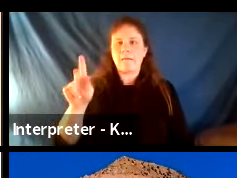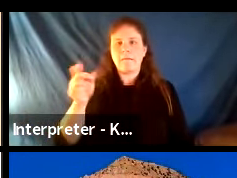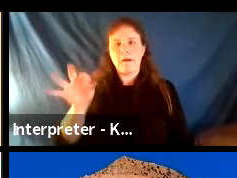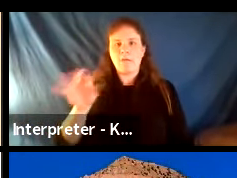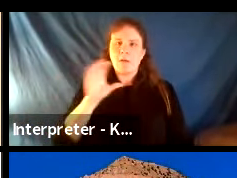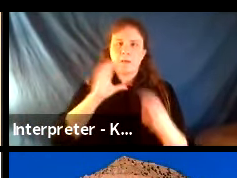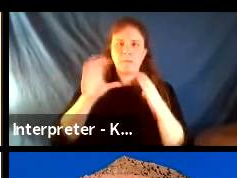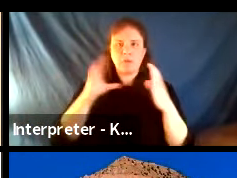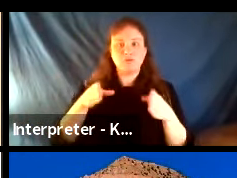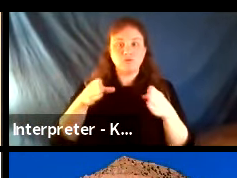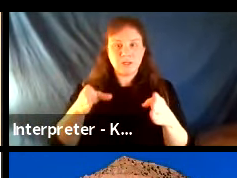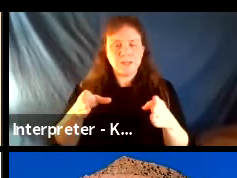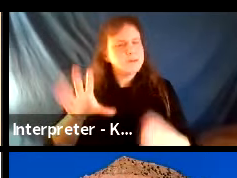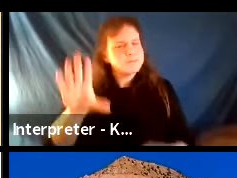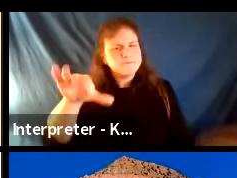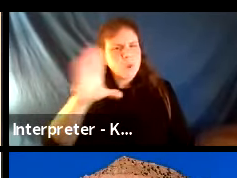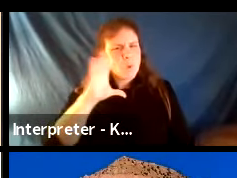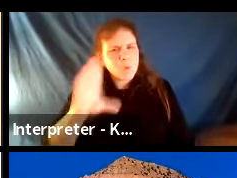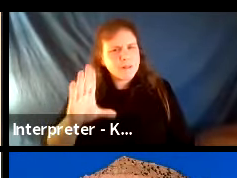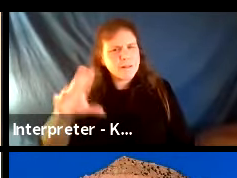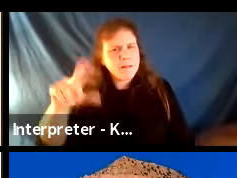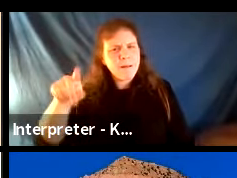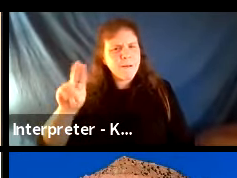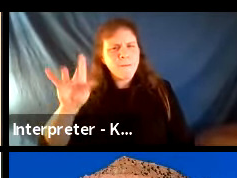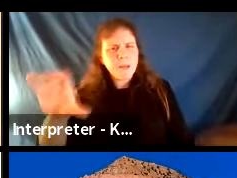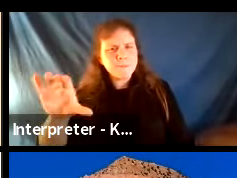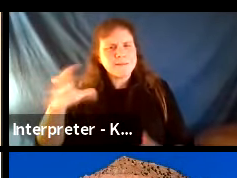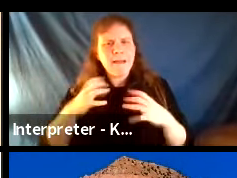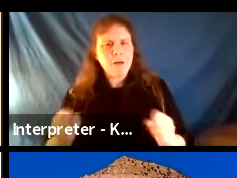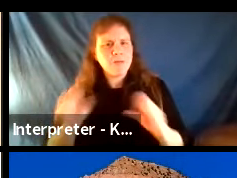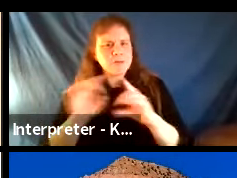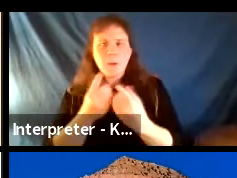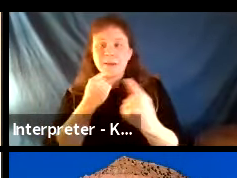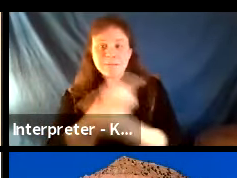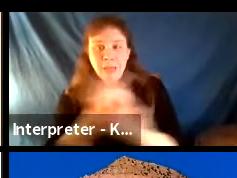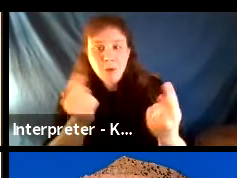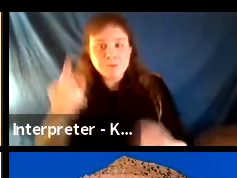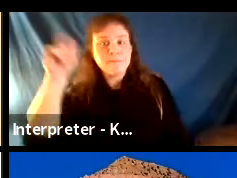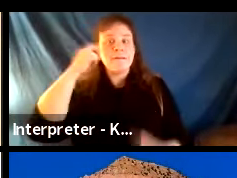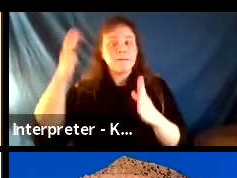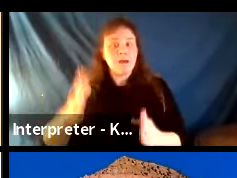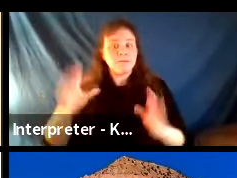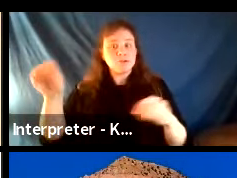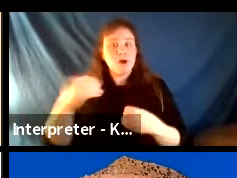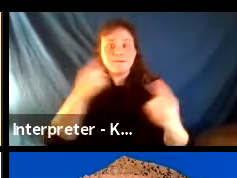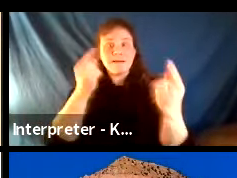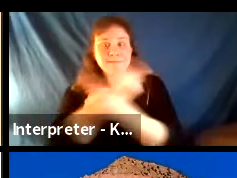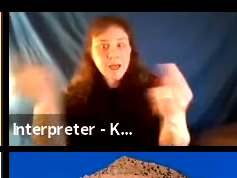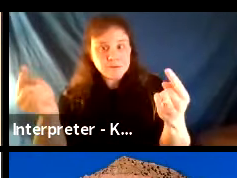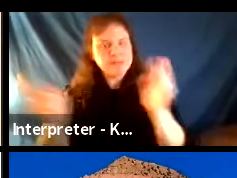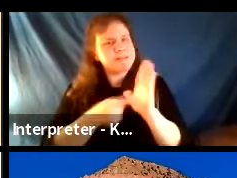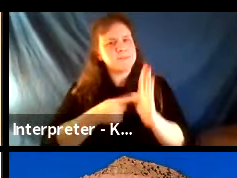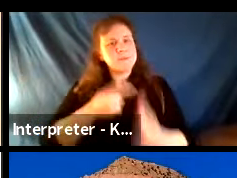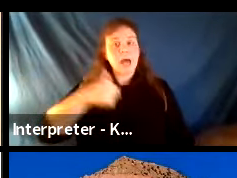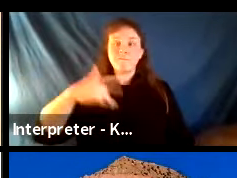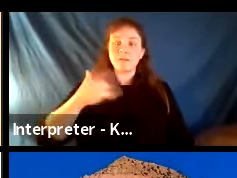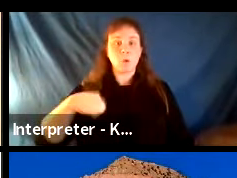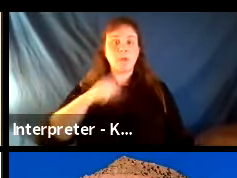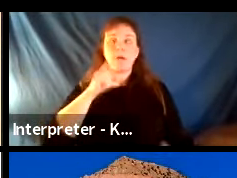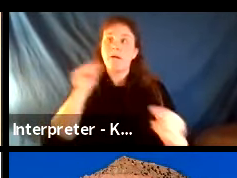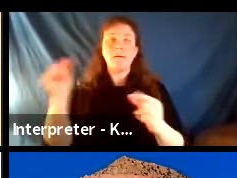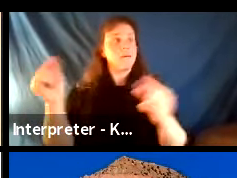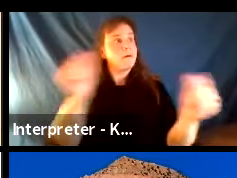hear one from the public health department? Are we hearing it from the governor's office? Because sometimes I feel like we talk in circles and we get it as